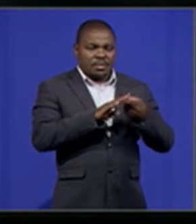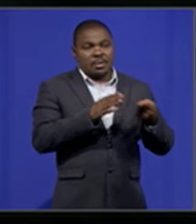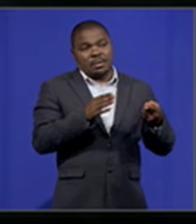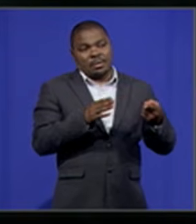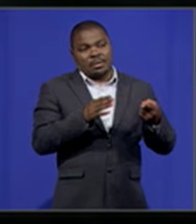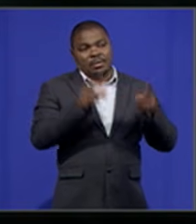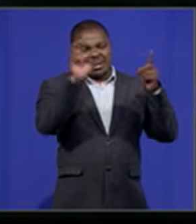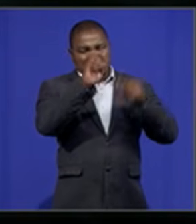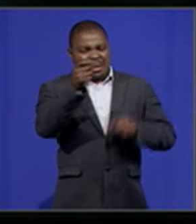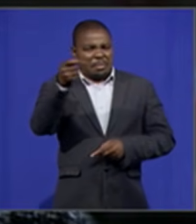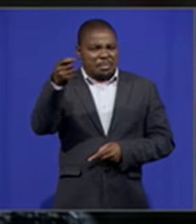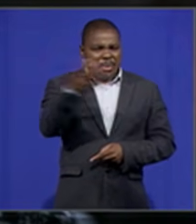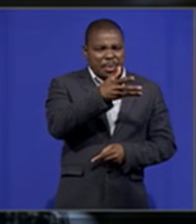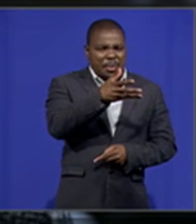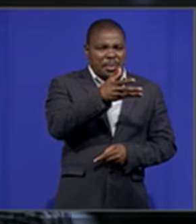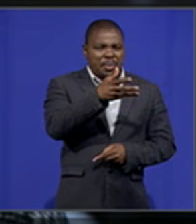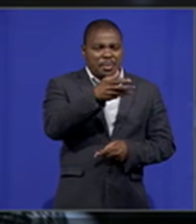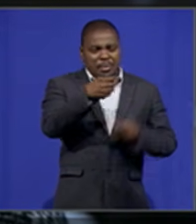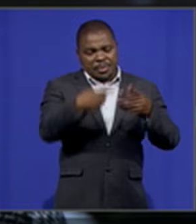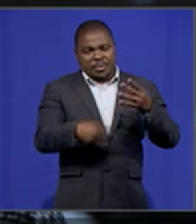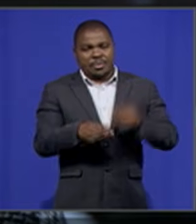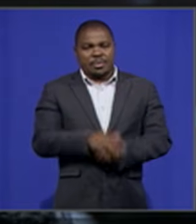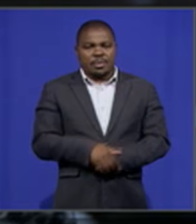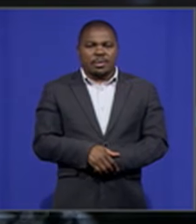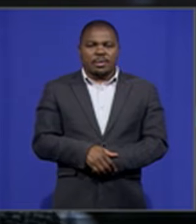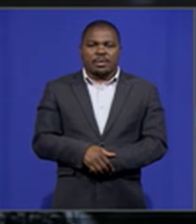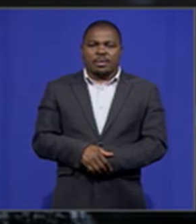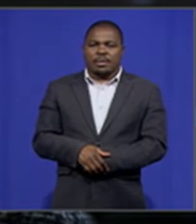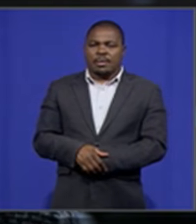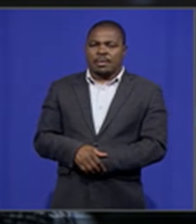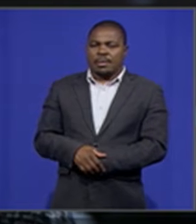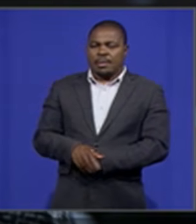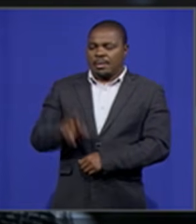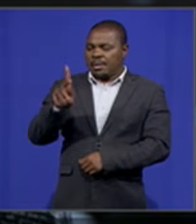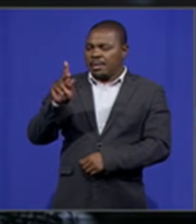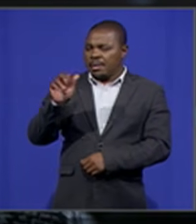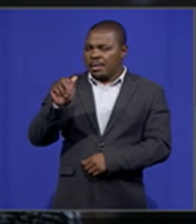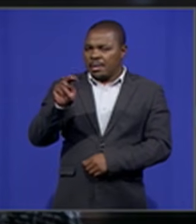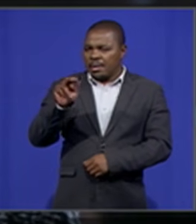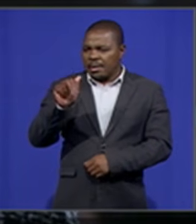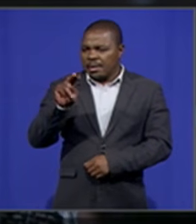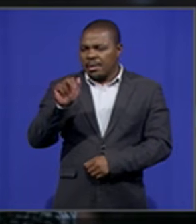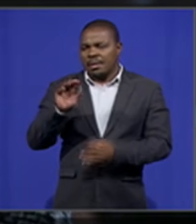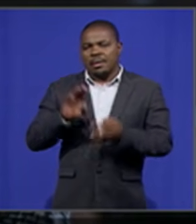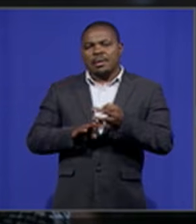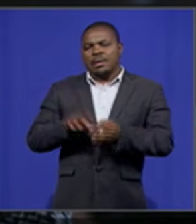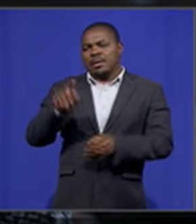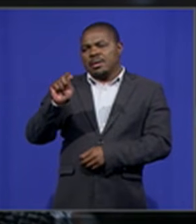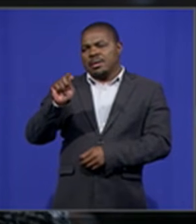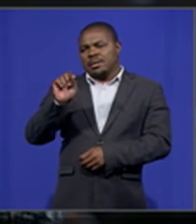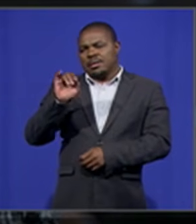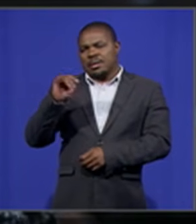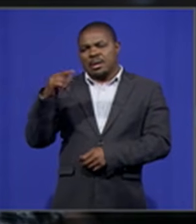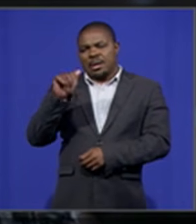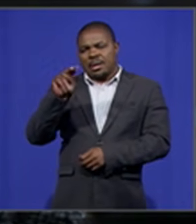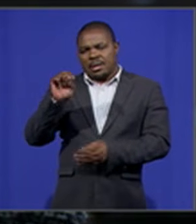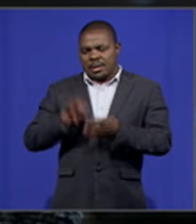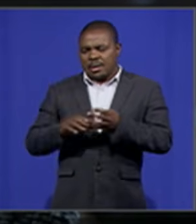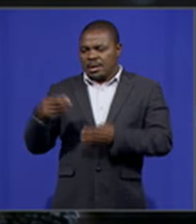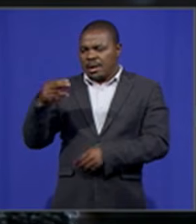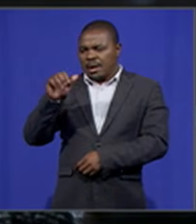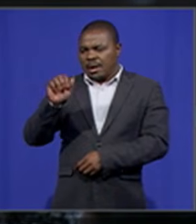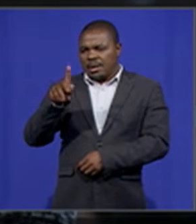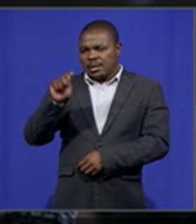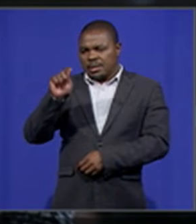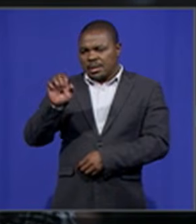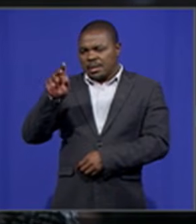godimo ya motlakase. Kanana, Tigane, Hartbeesfontein ha di